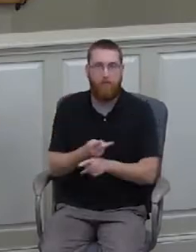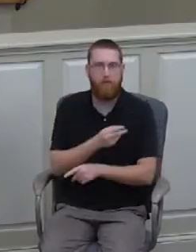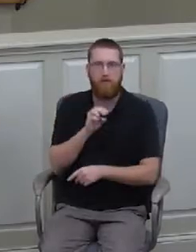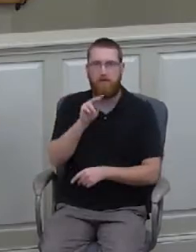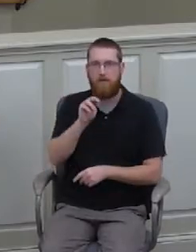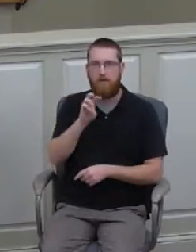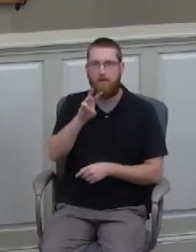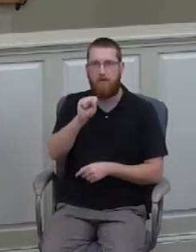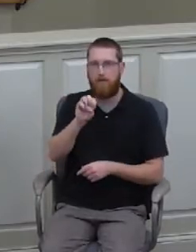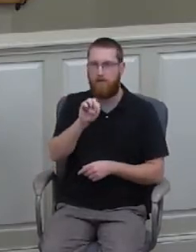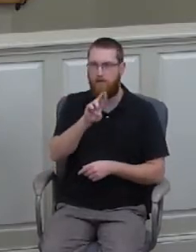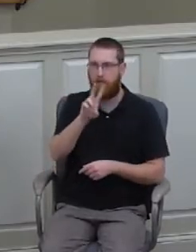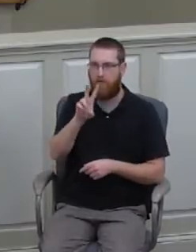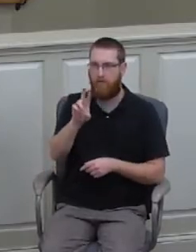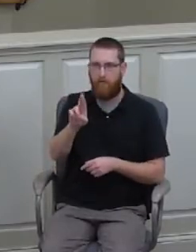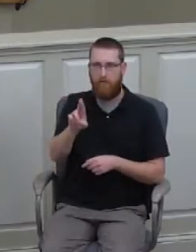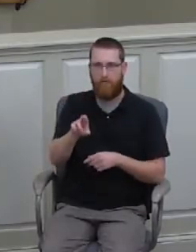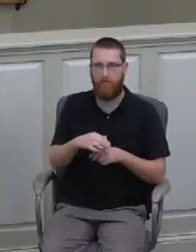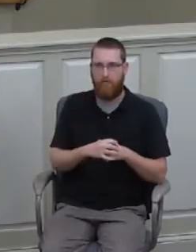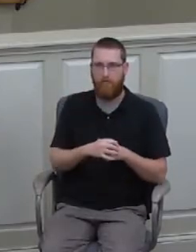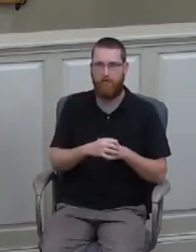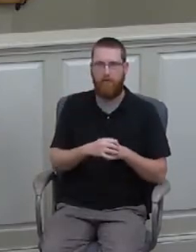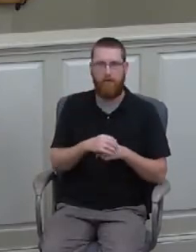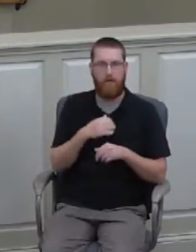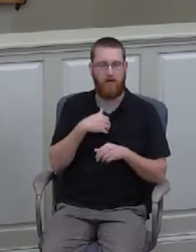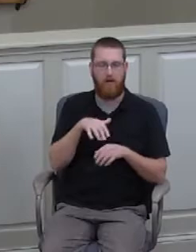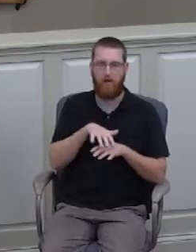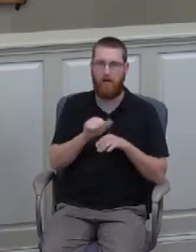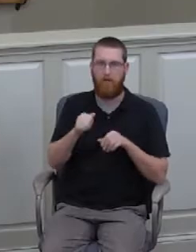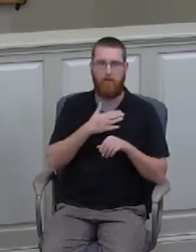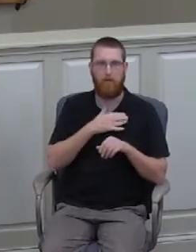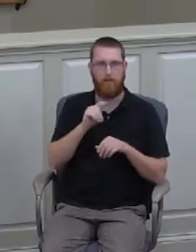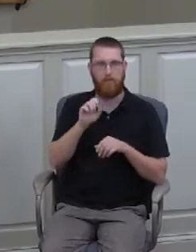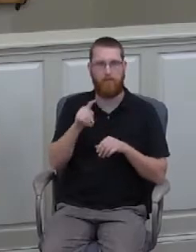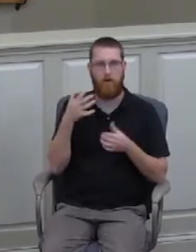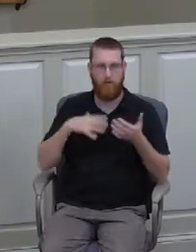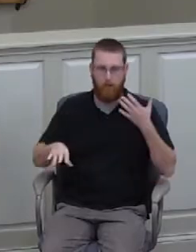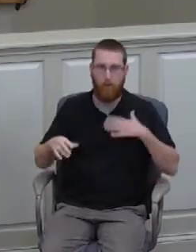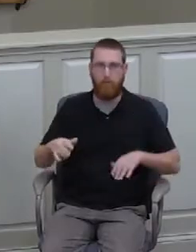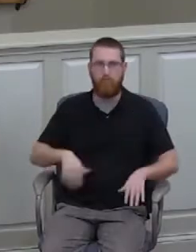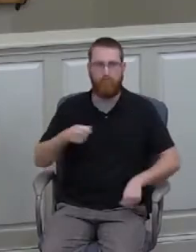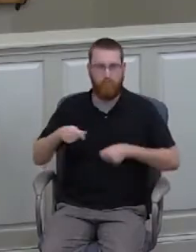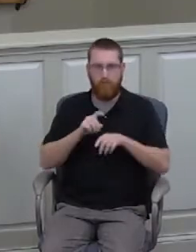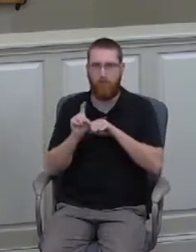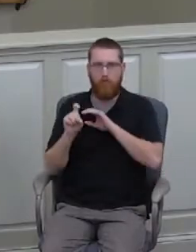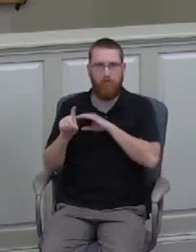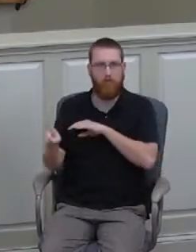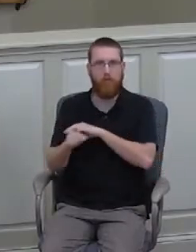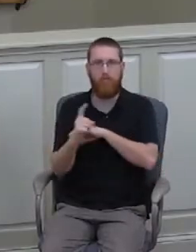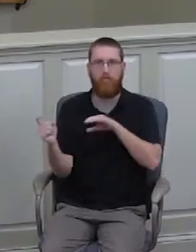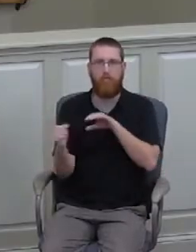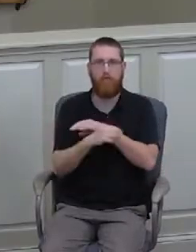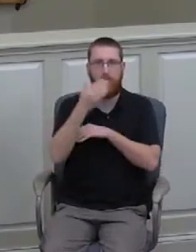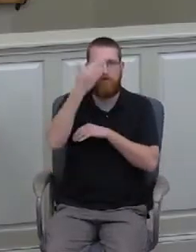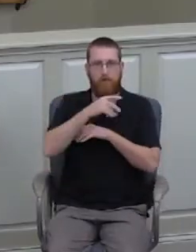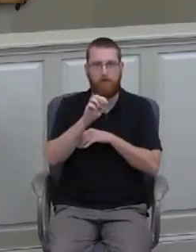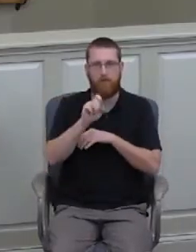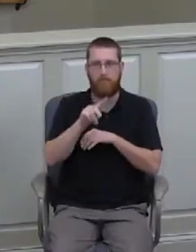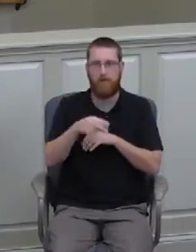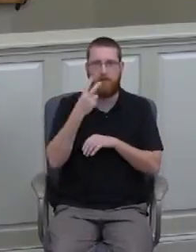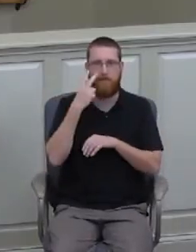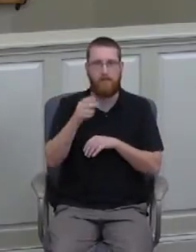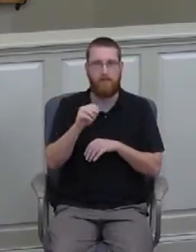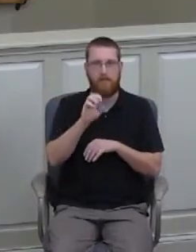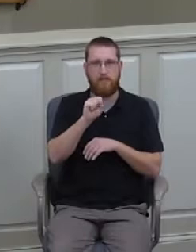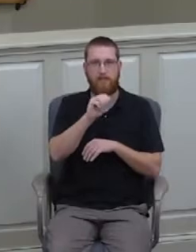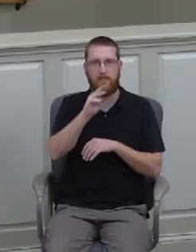you want to hear. Well, I take off from my truck, get my clothes on as I go. And I go around the truck, and I look, and there's Sammy at